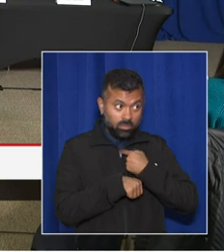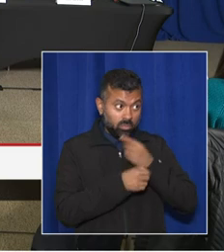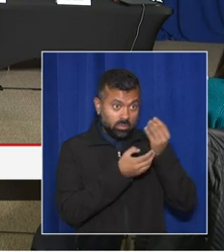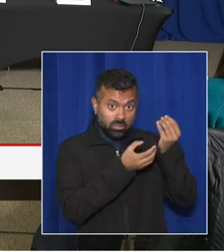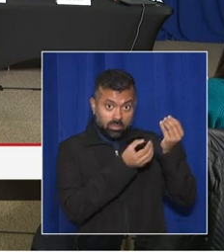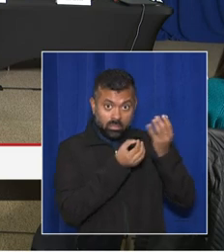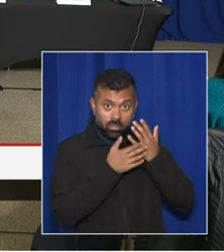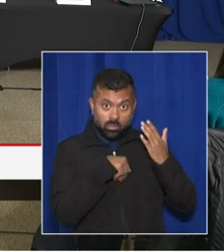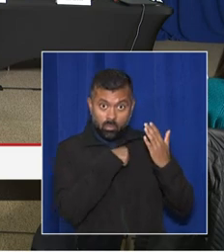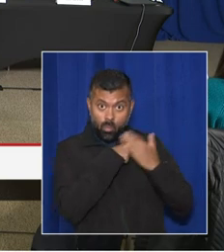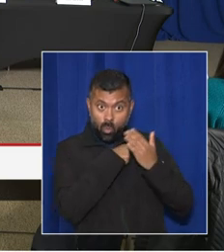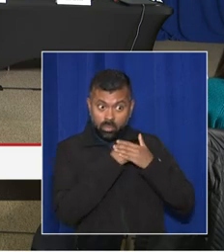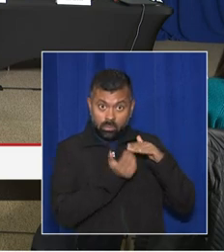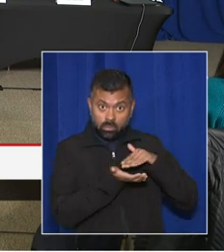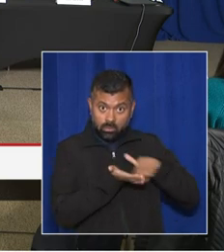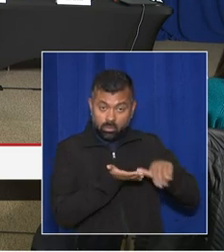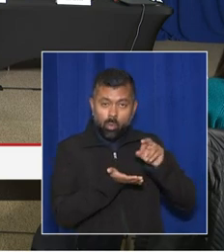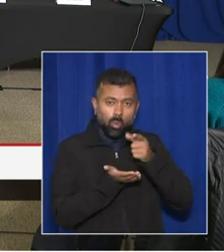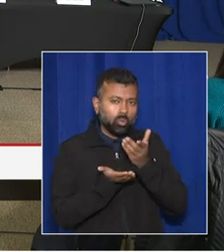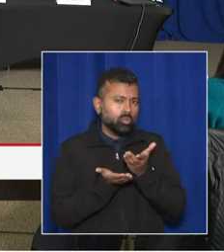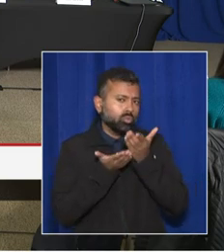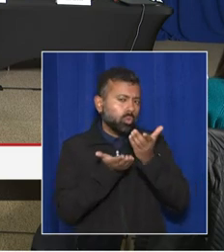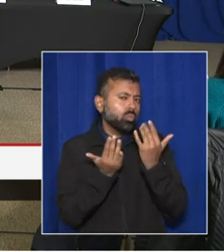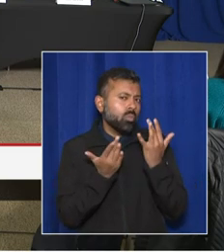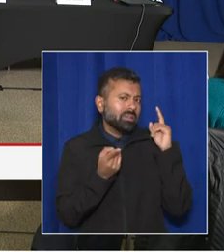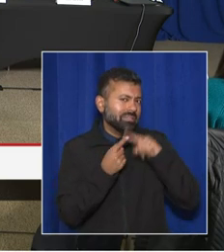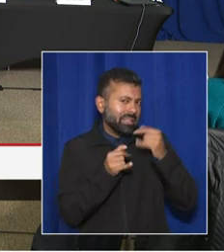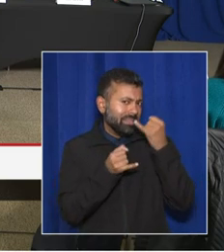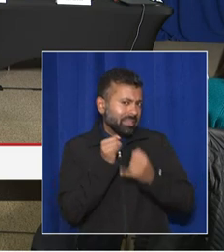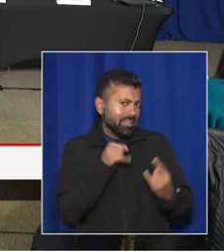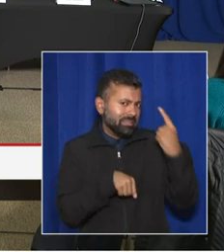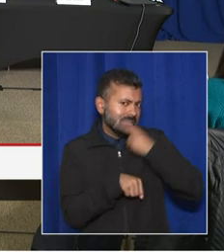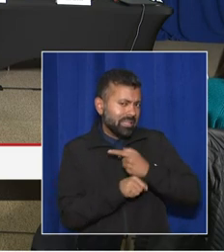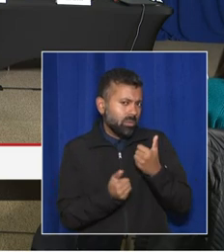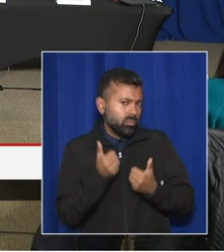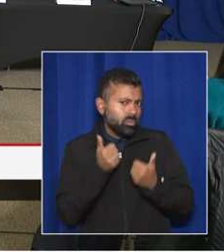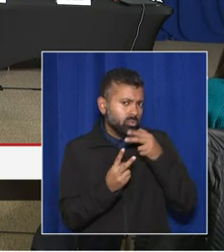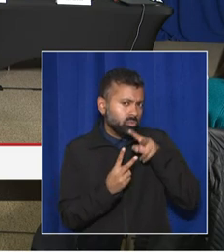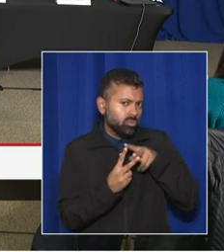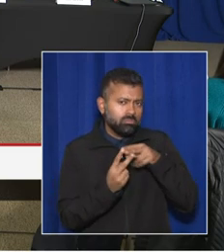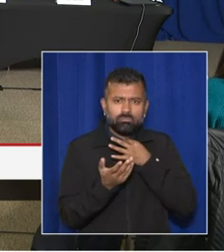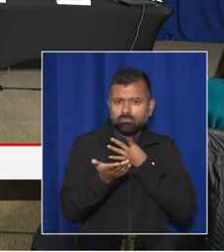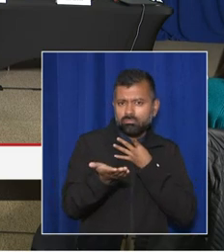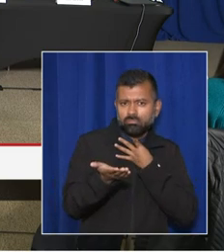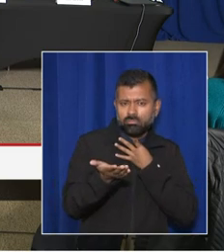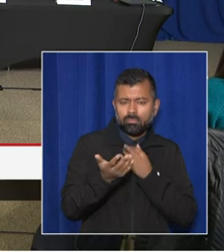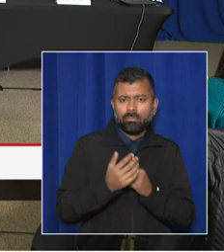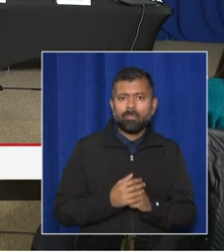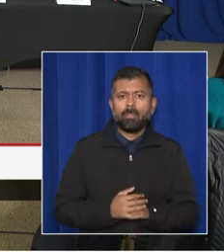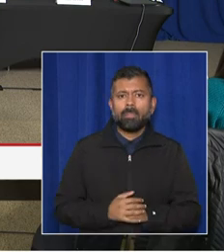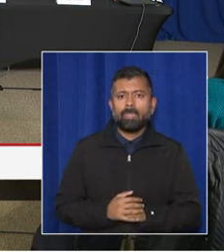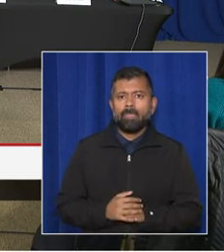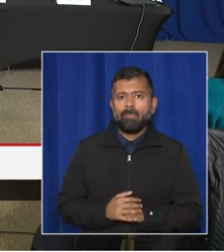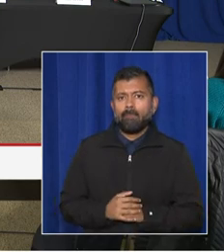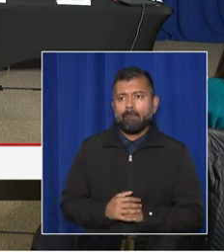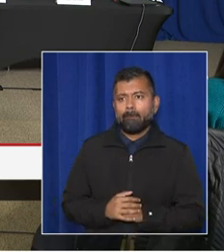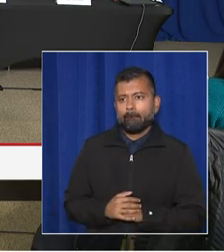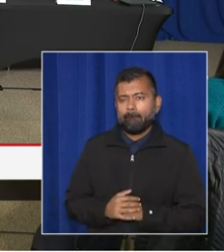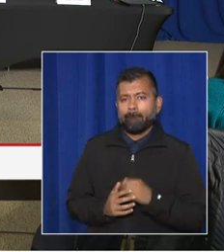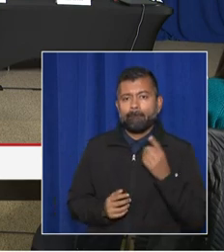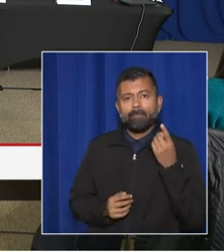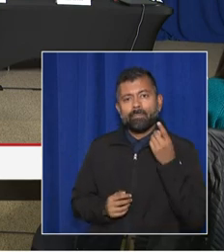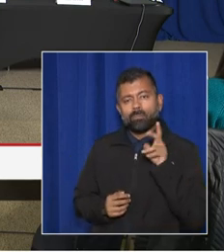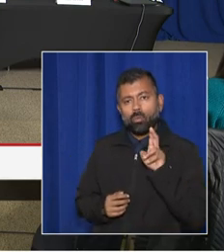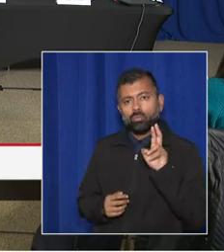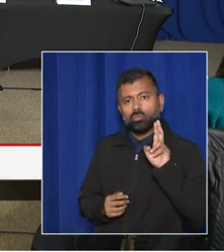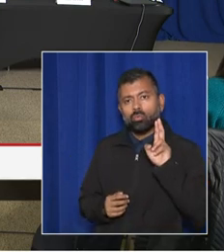of employment at the federal agency? Well, thank you. That is a wonderful question. You should apply the effective